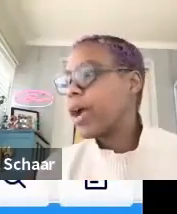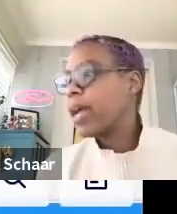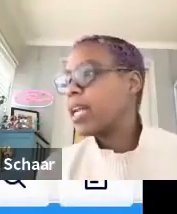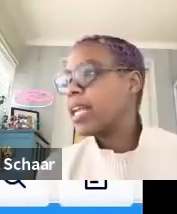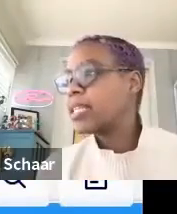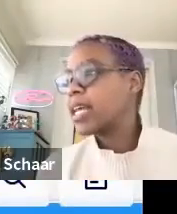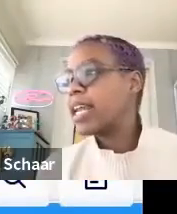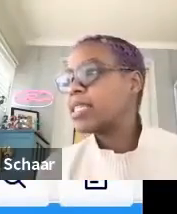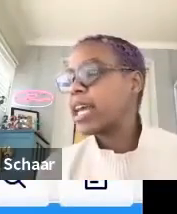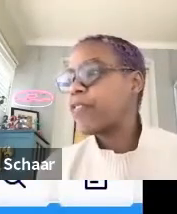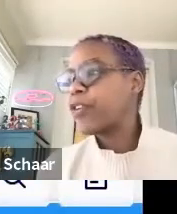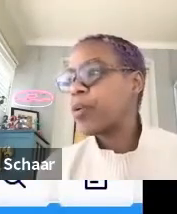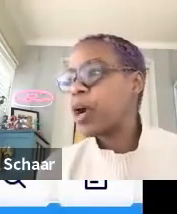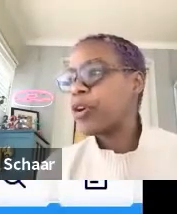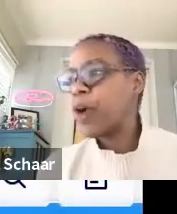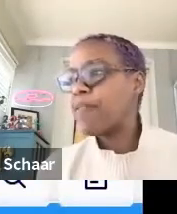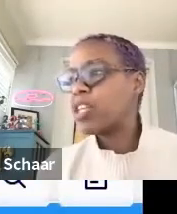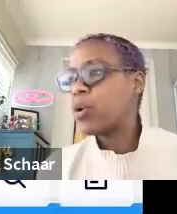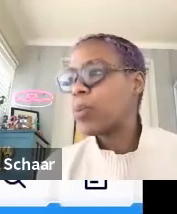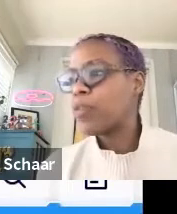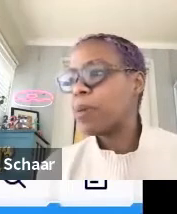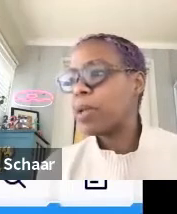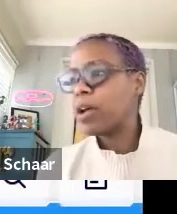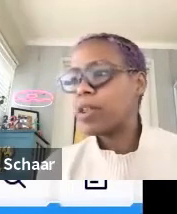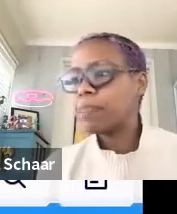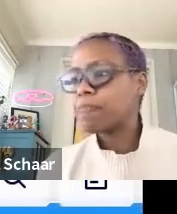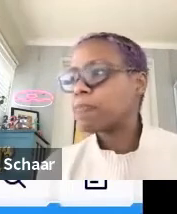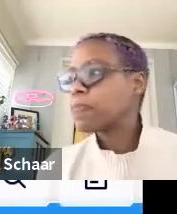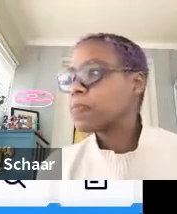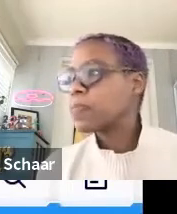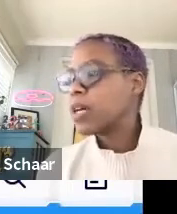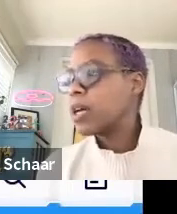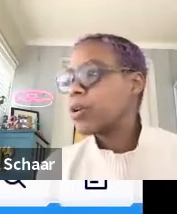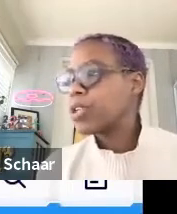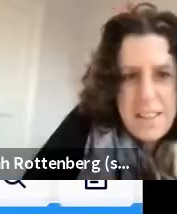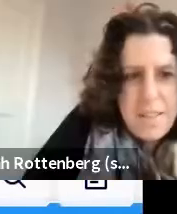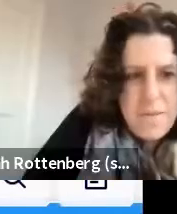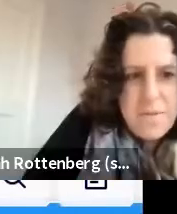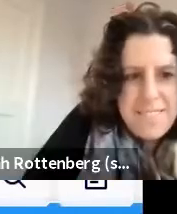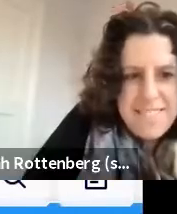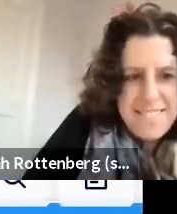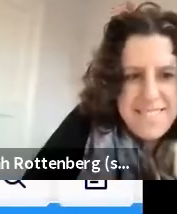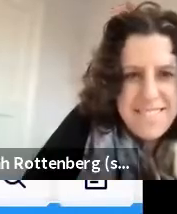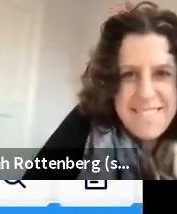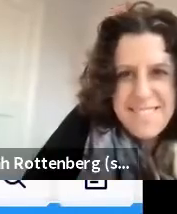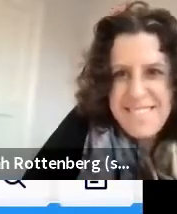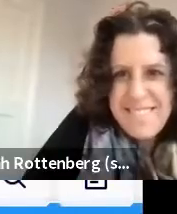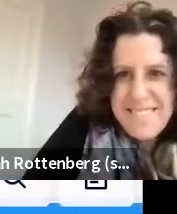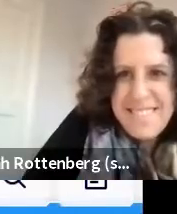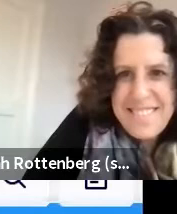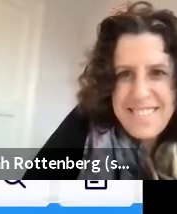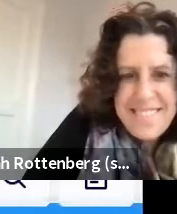All right, I need a second for either privacy or public health. Public health. Okay, public health